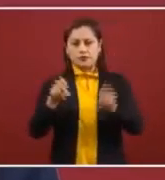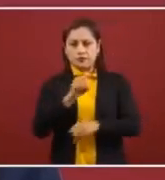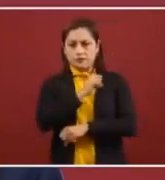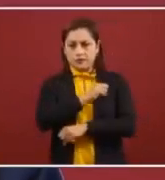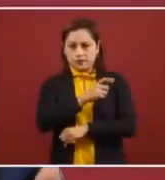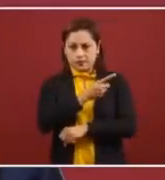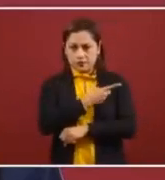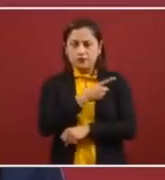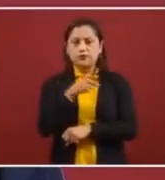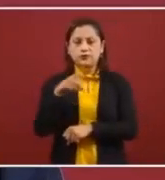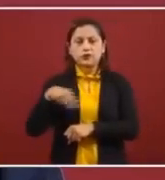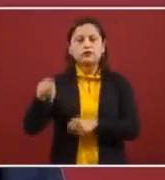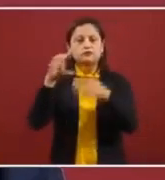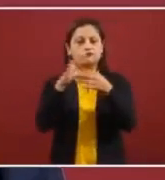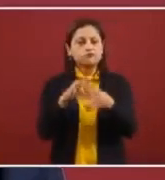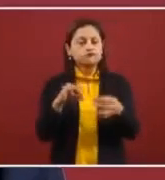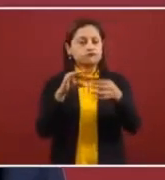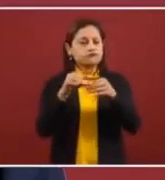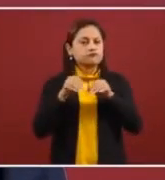more ample